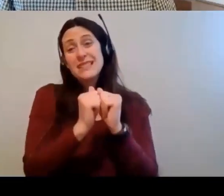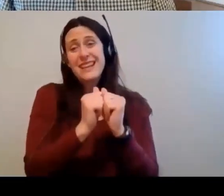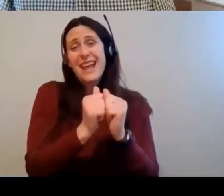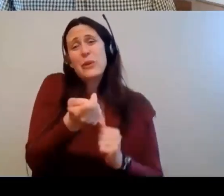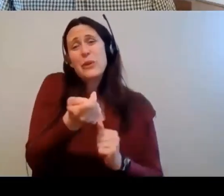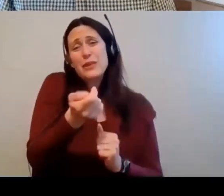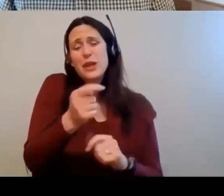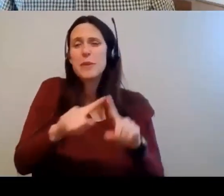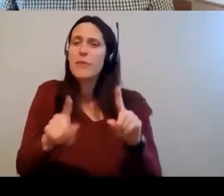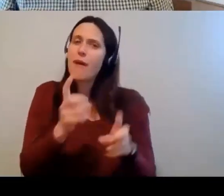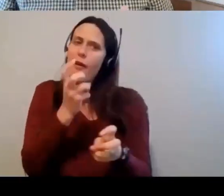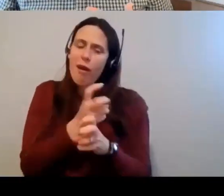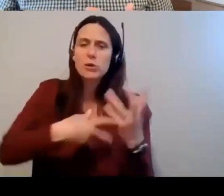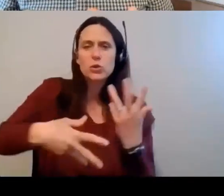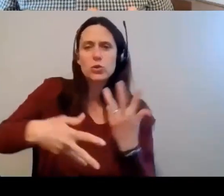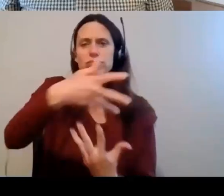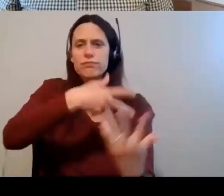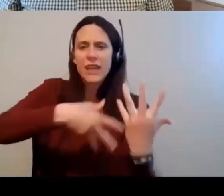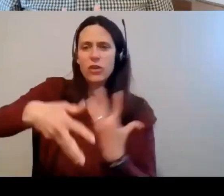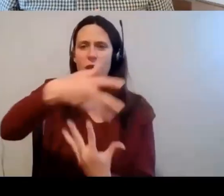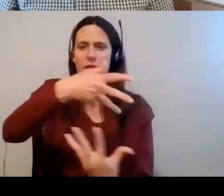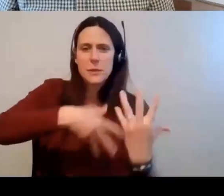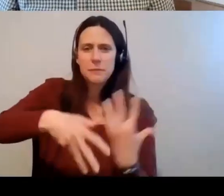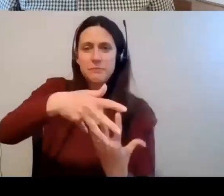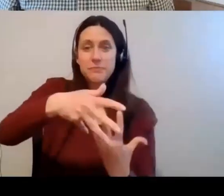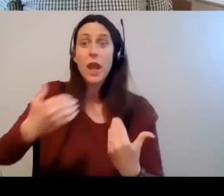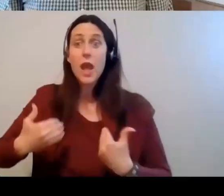to engage in that way. Young people have